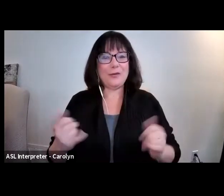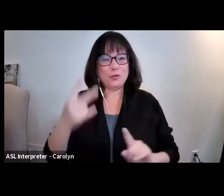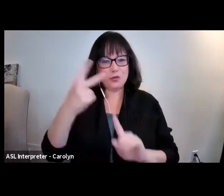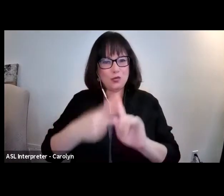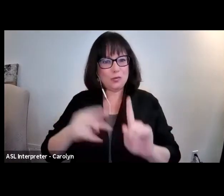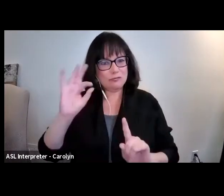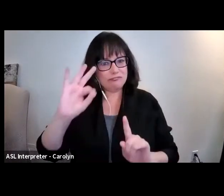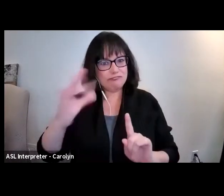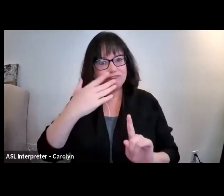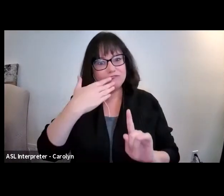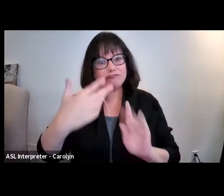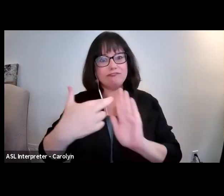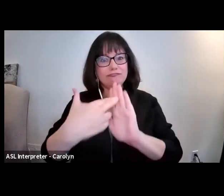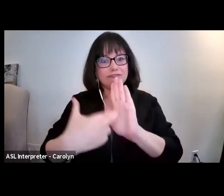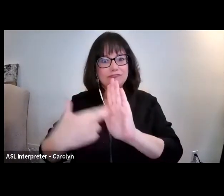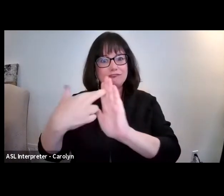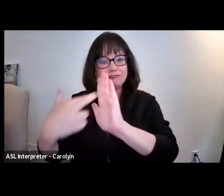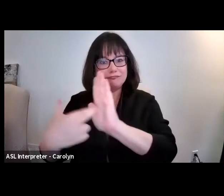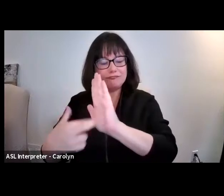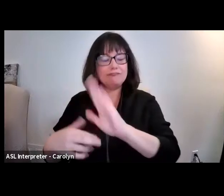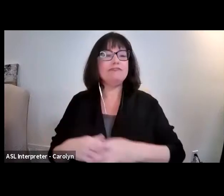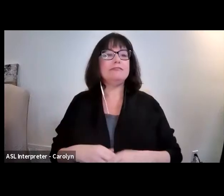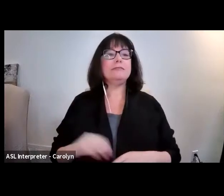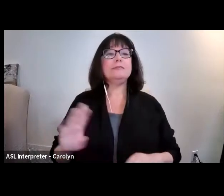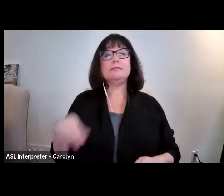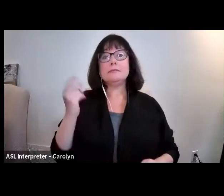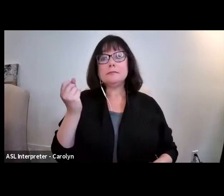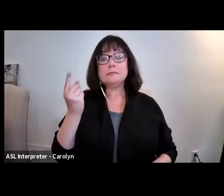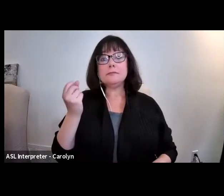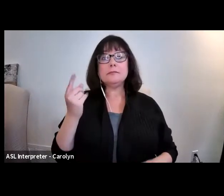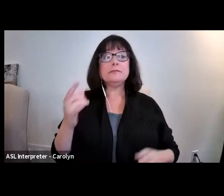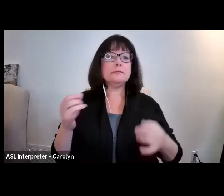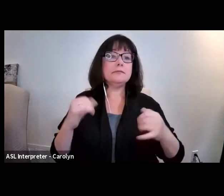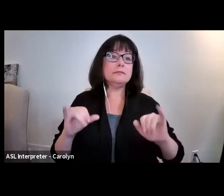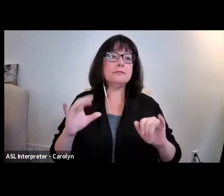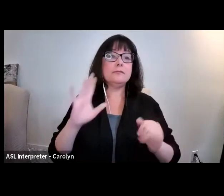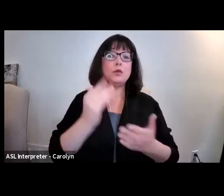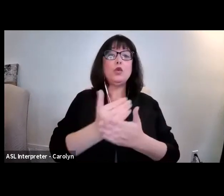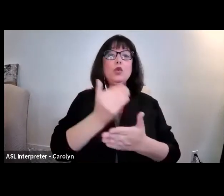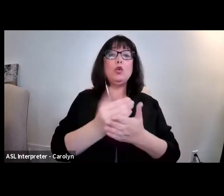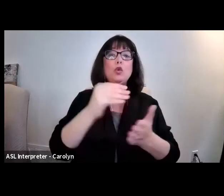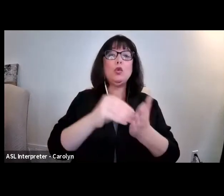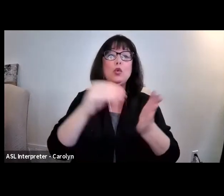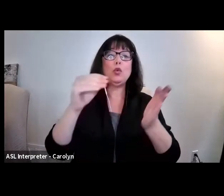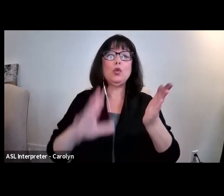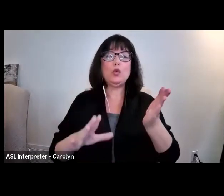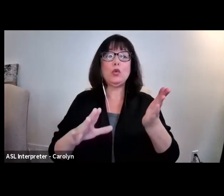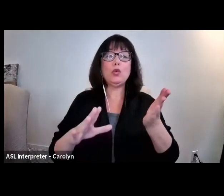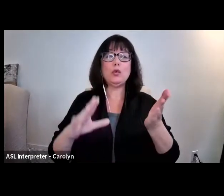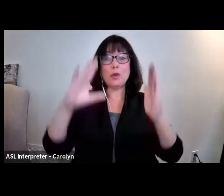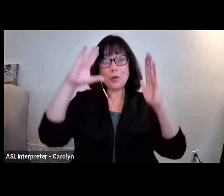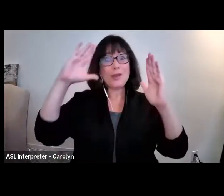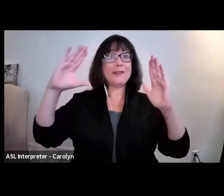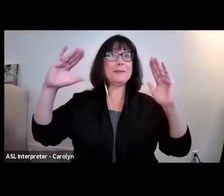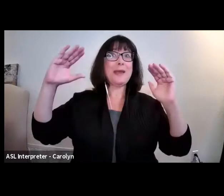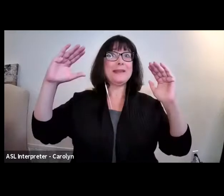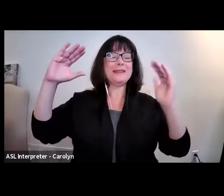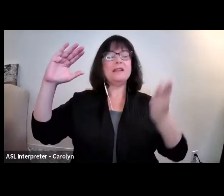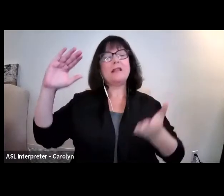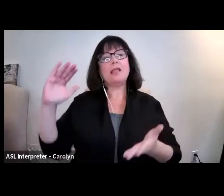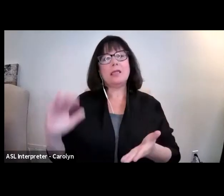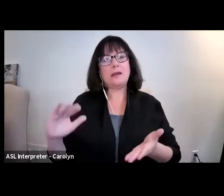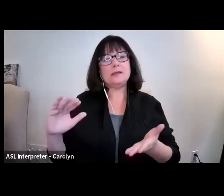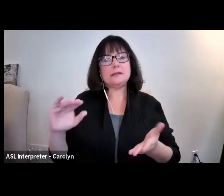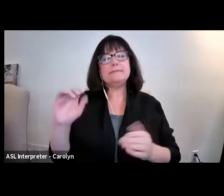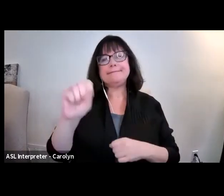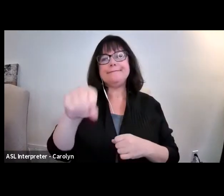facing a drop in our intake, our new students, but not to the extent that we were concerned about.